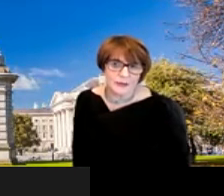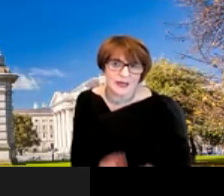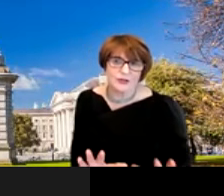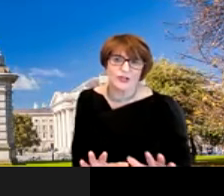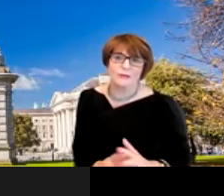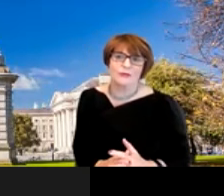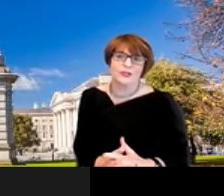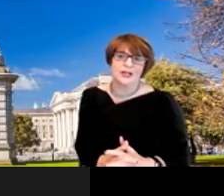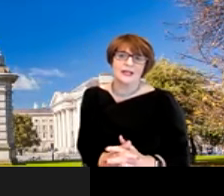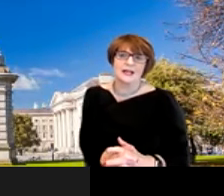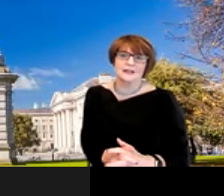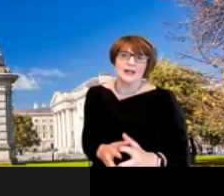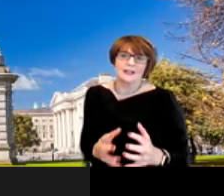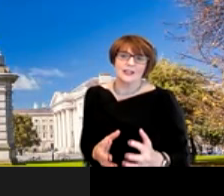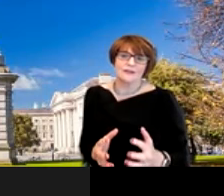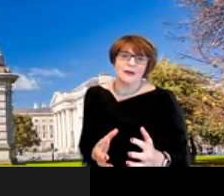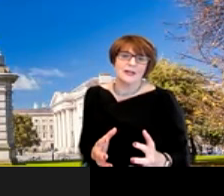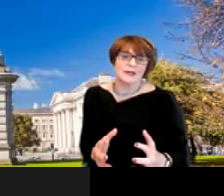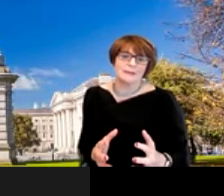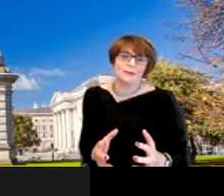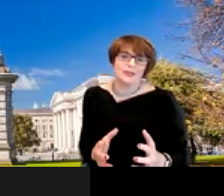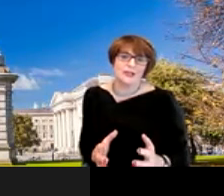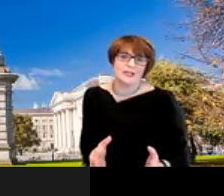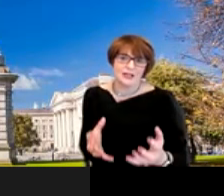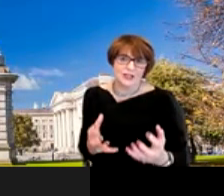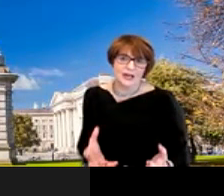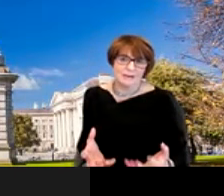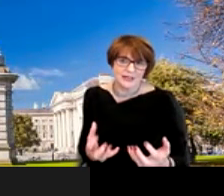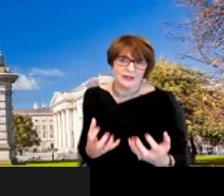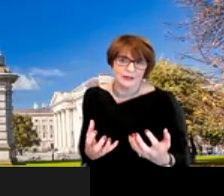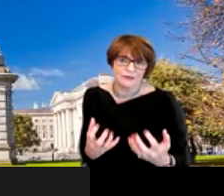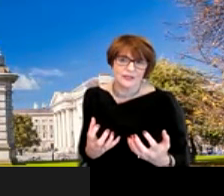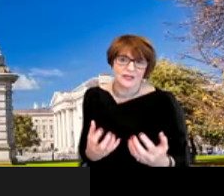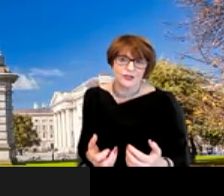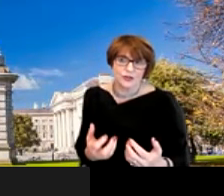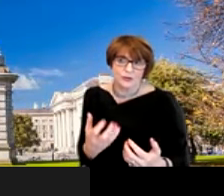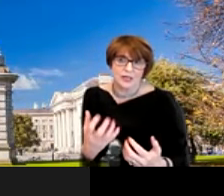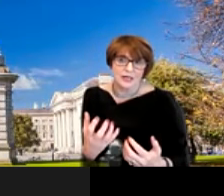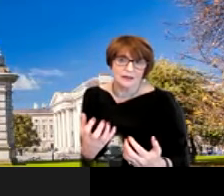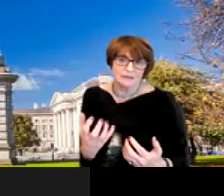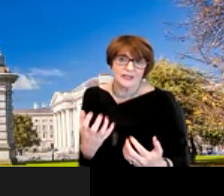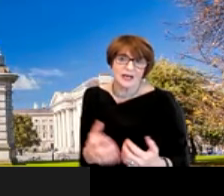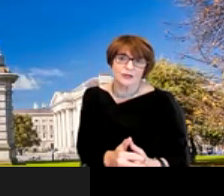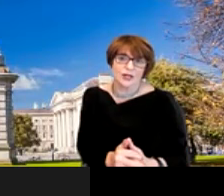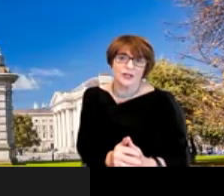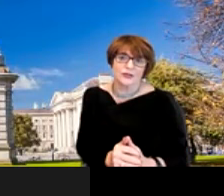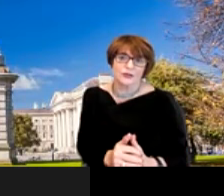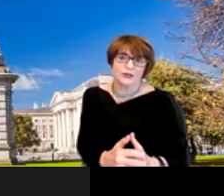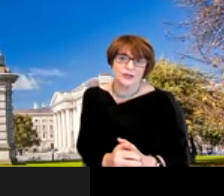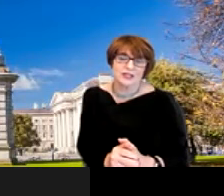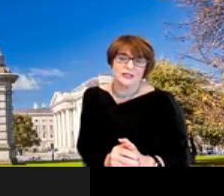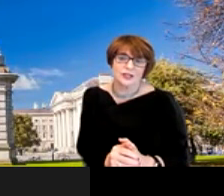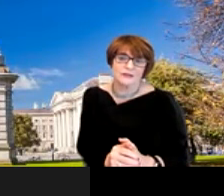while we may do some remote telehealth, I think for many people with ID actually being able to visit and missing out on